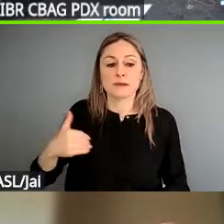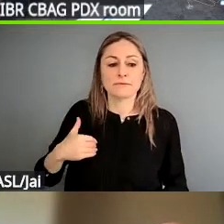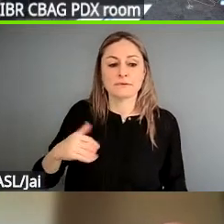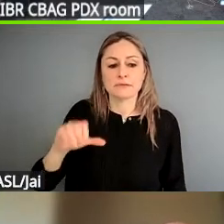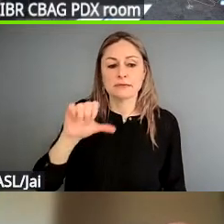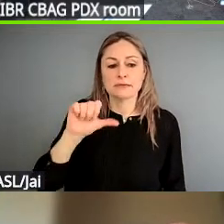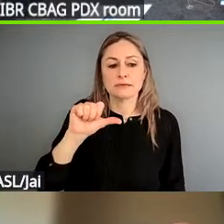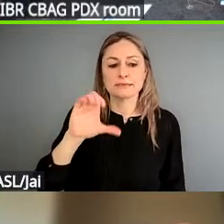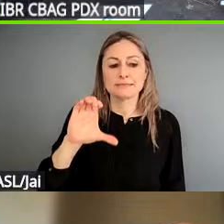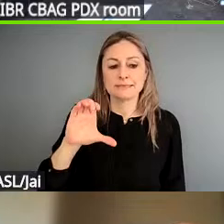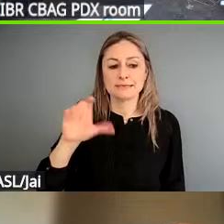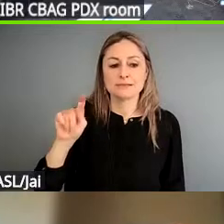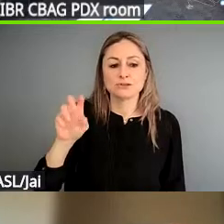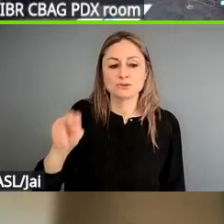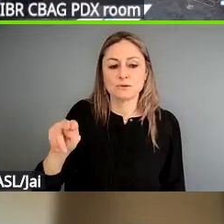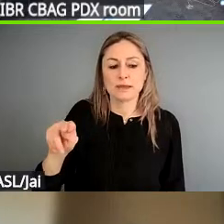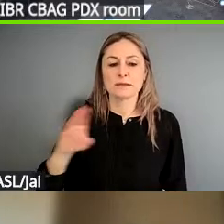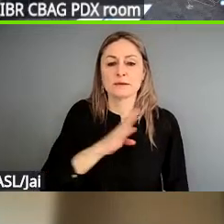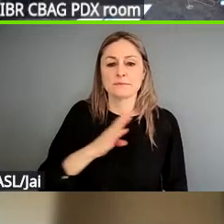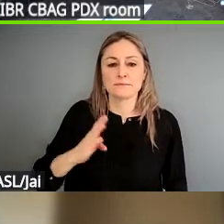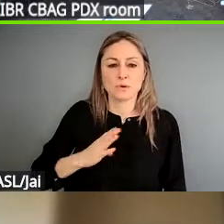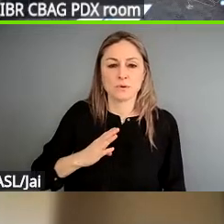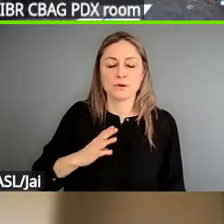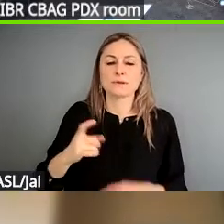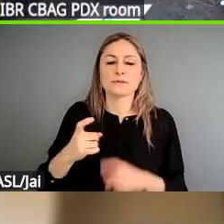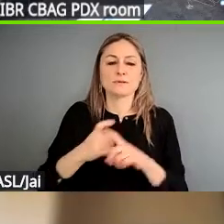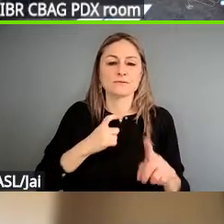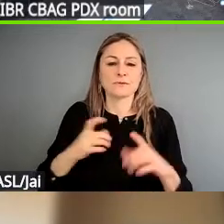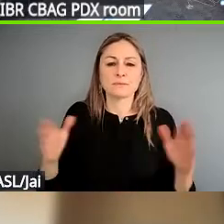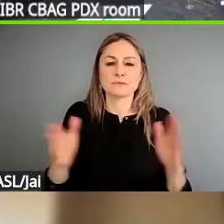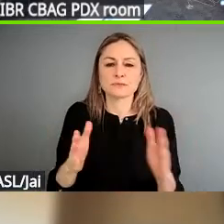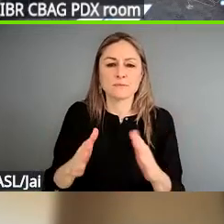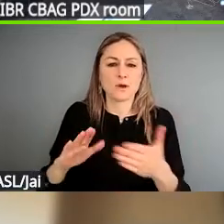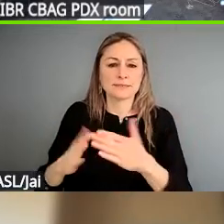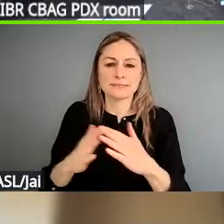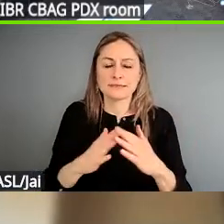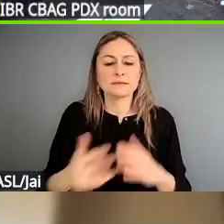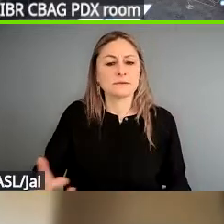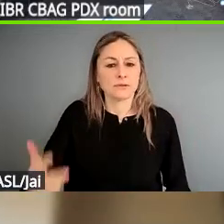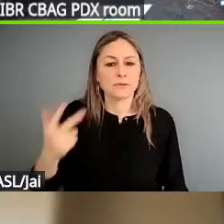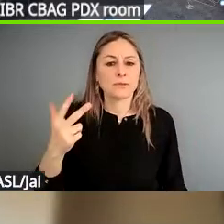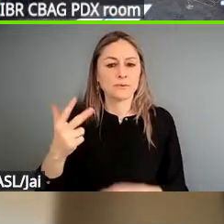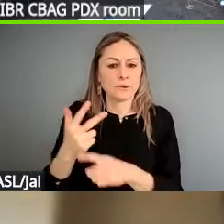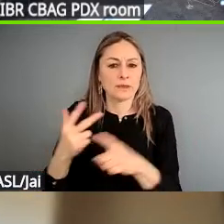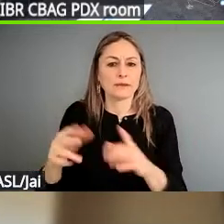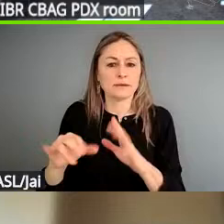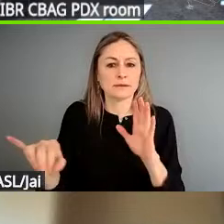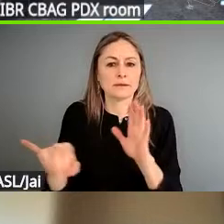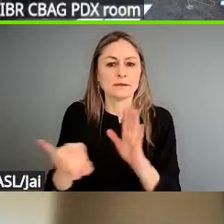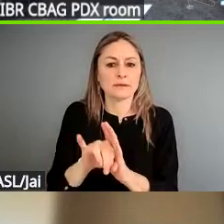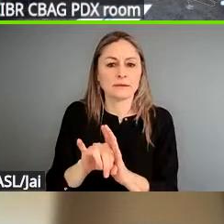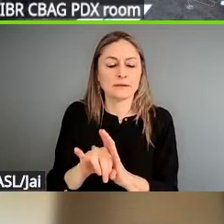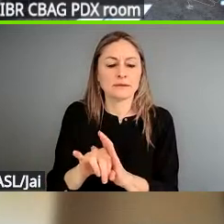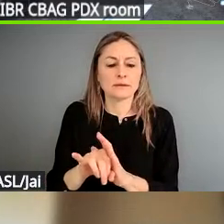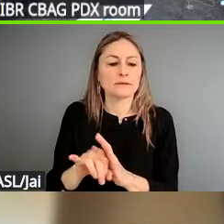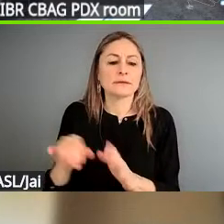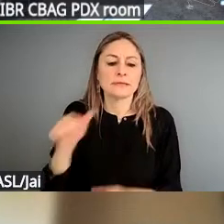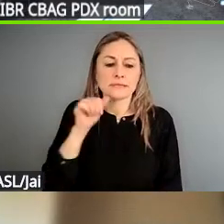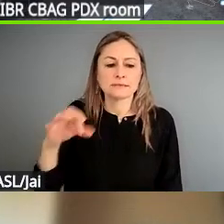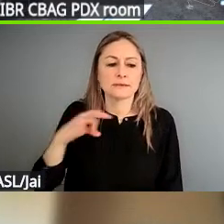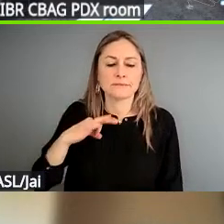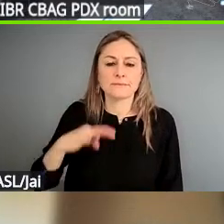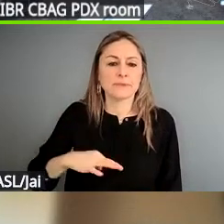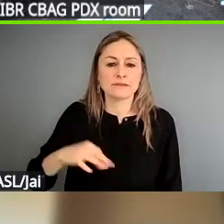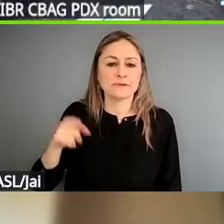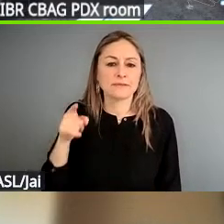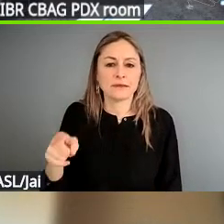those votes come from small cities, 3 of which have identified that light rail doesn't benefit them, so they